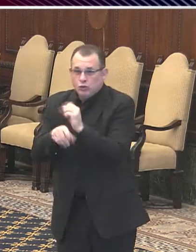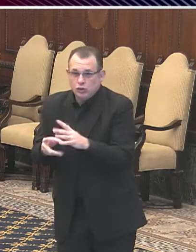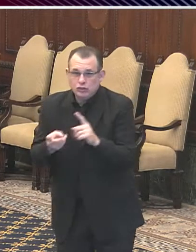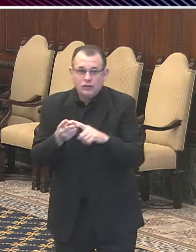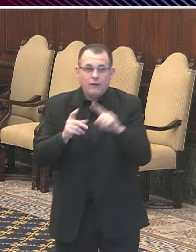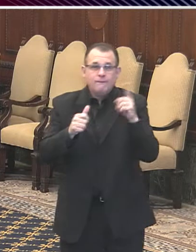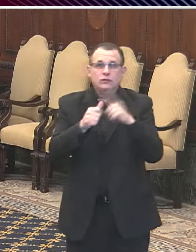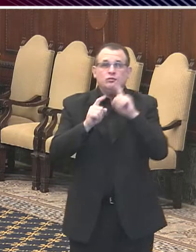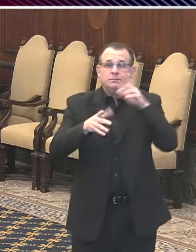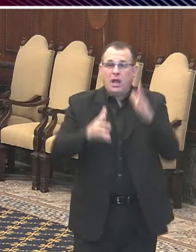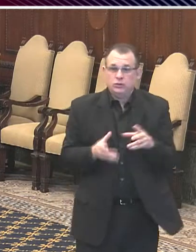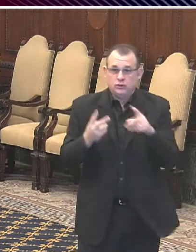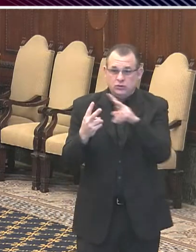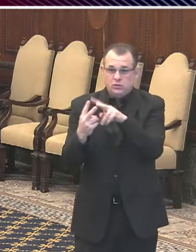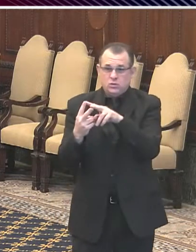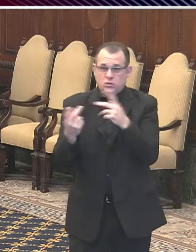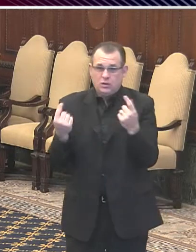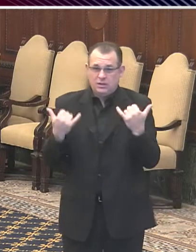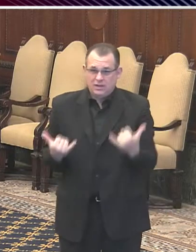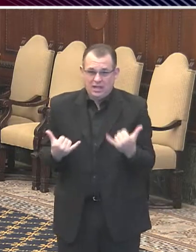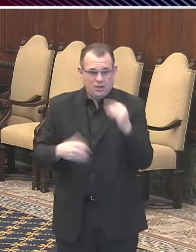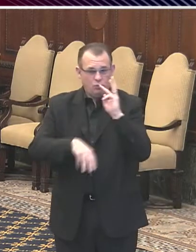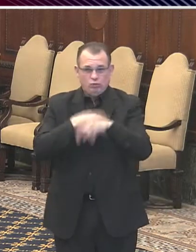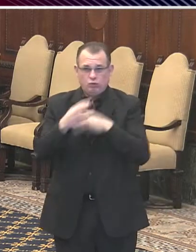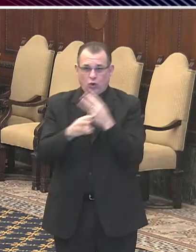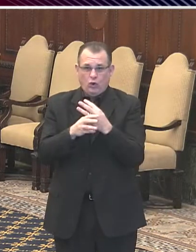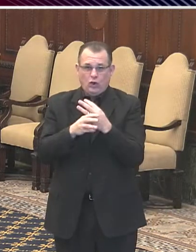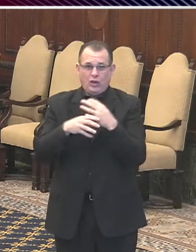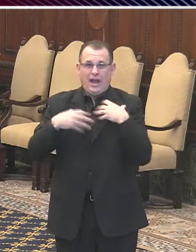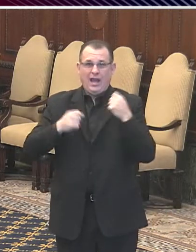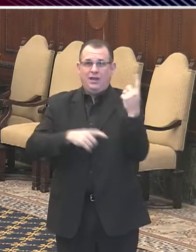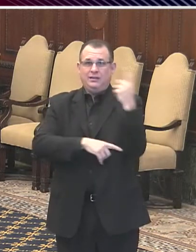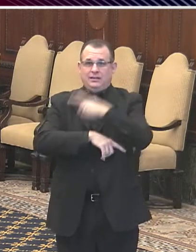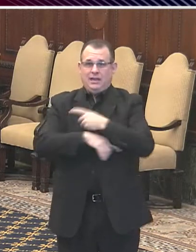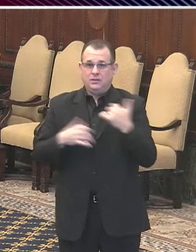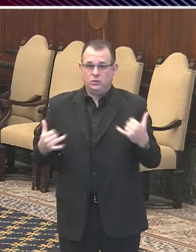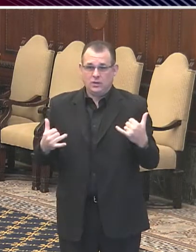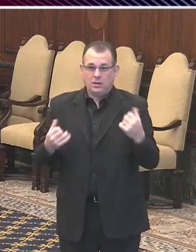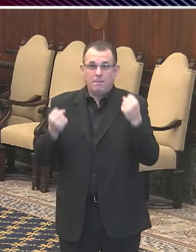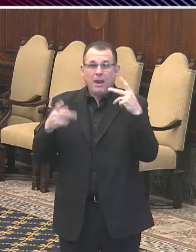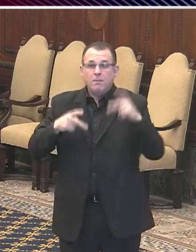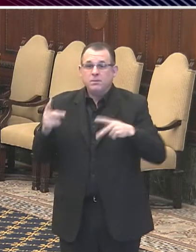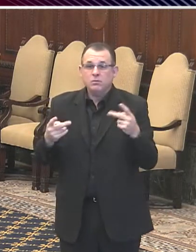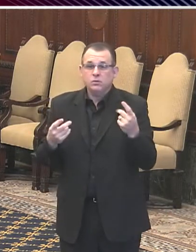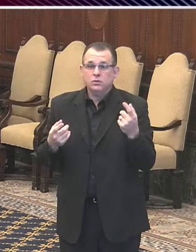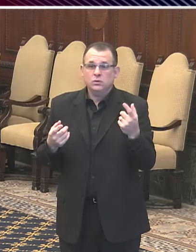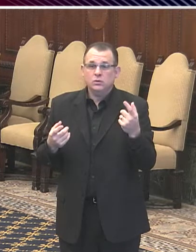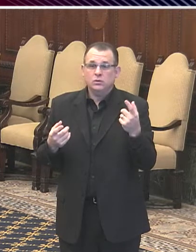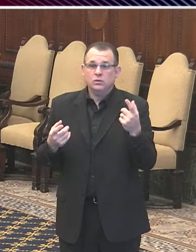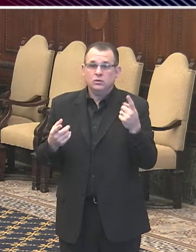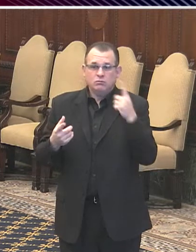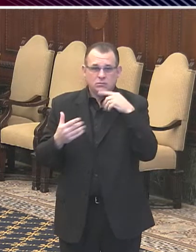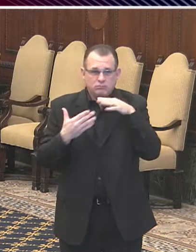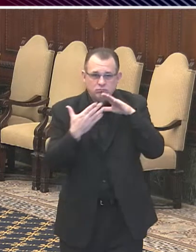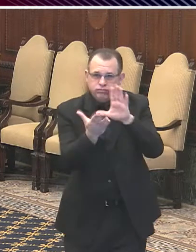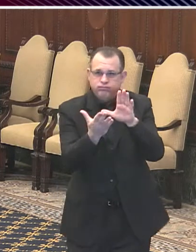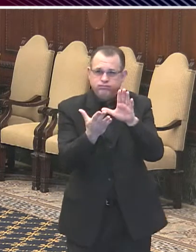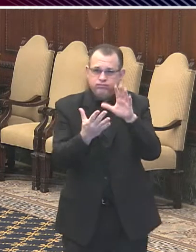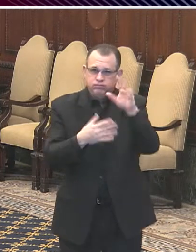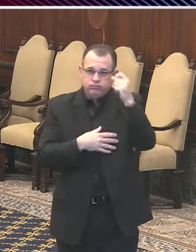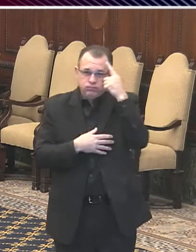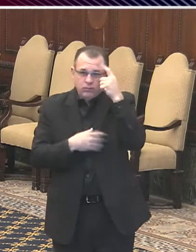Health Day, and to honor those who are on the front lines, many of Philadelphia's iconic buildings and landmarks will shine blue